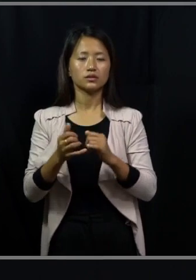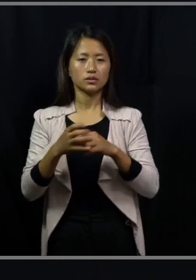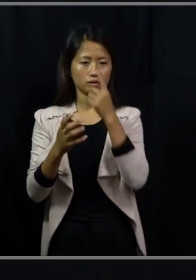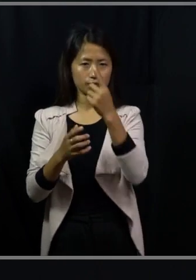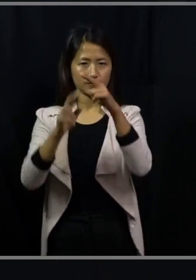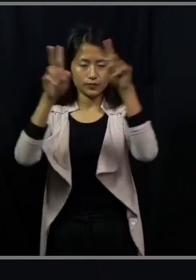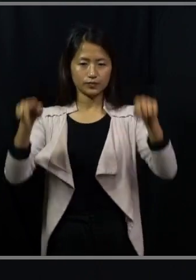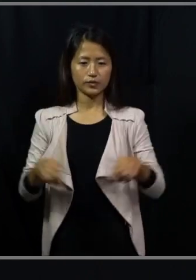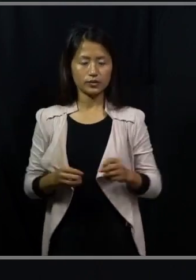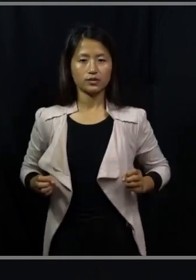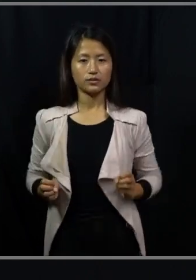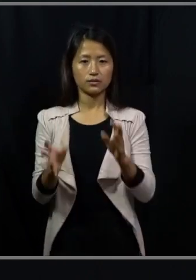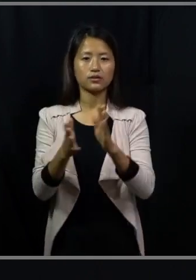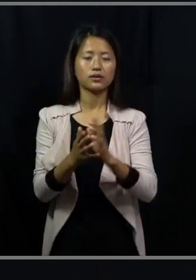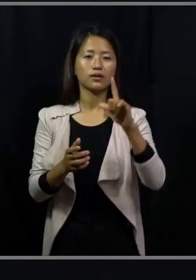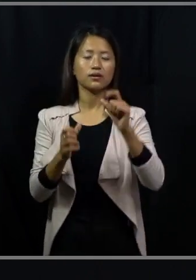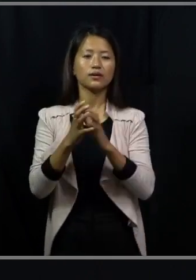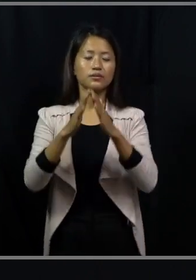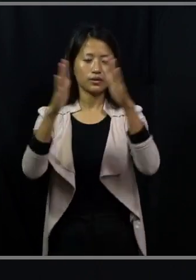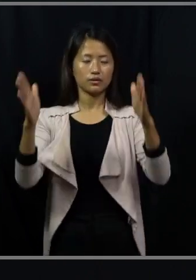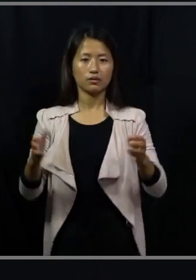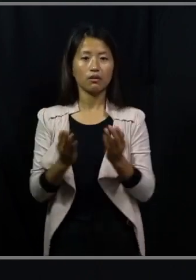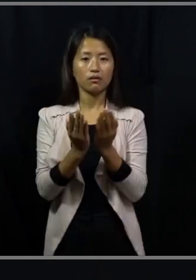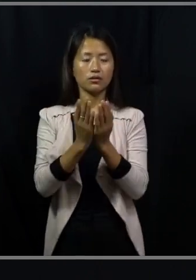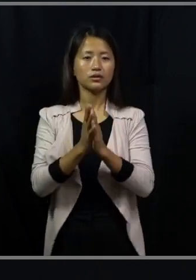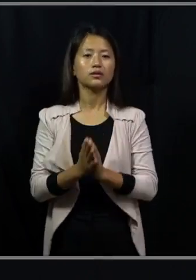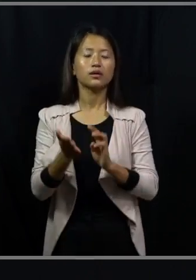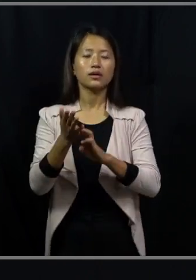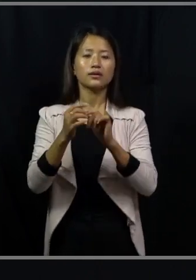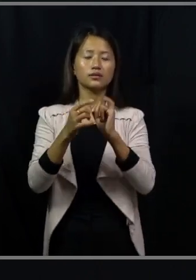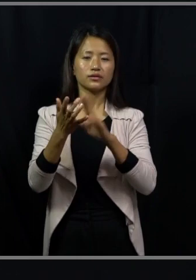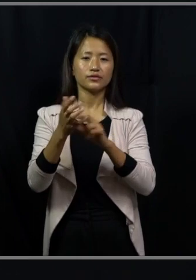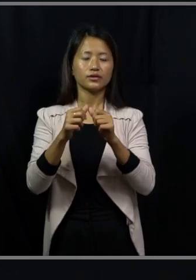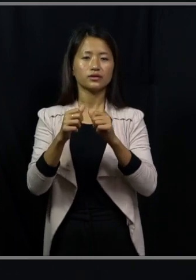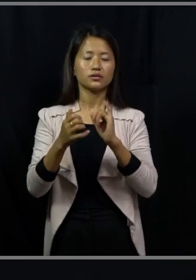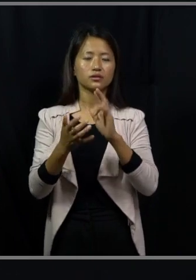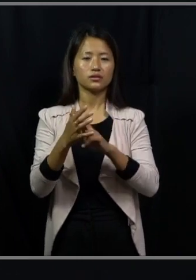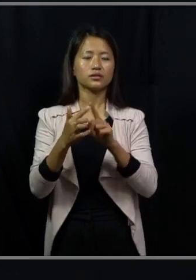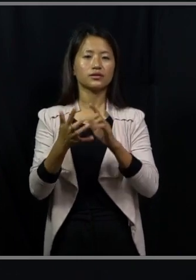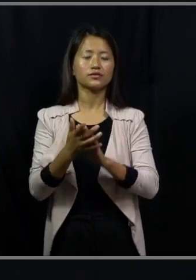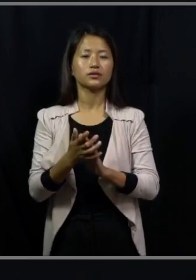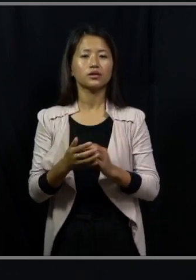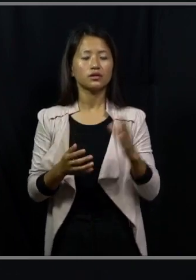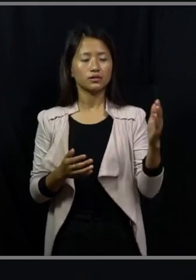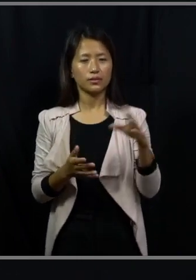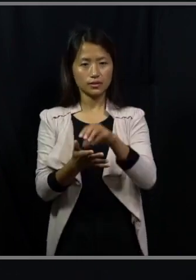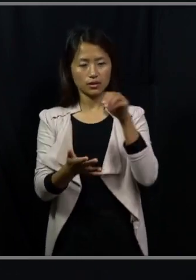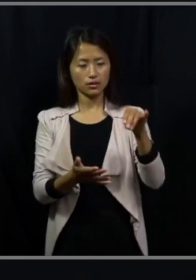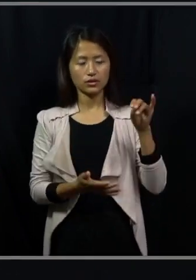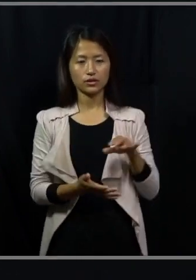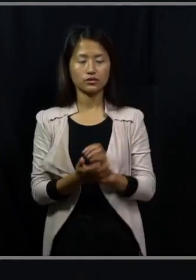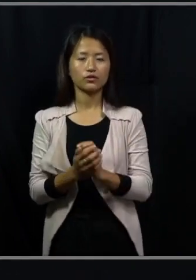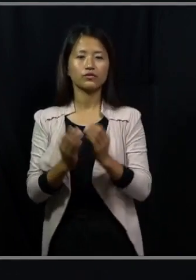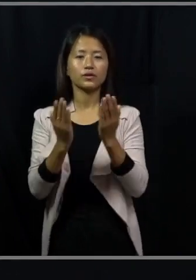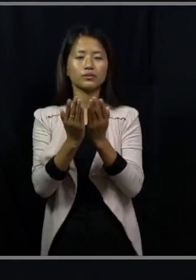Ashurbanipal, he established a library at his capital, that is Nineveh, and in this library he has made a collection of books